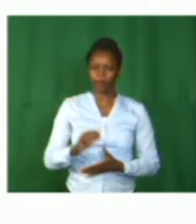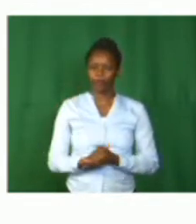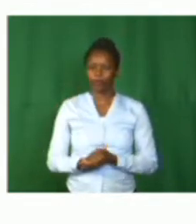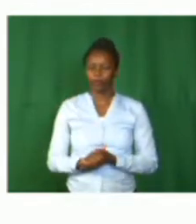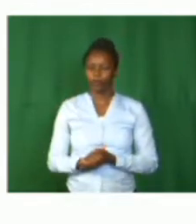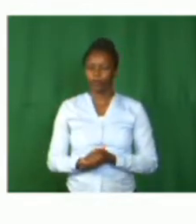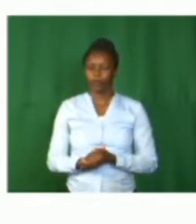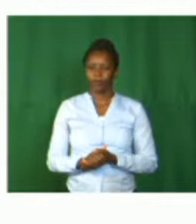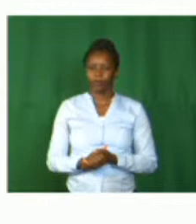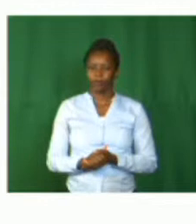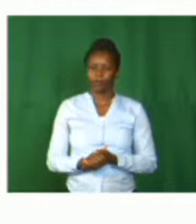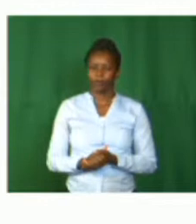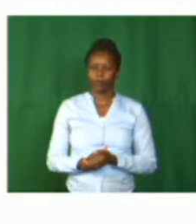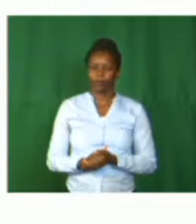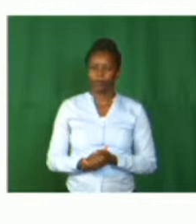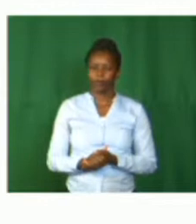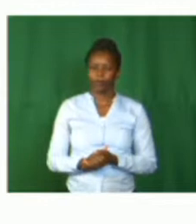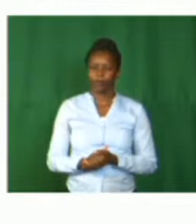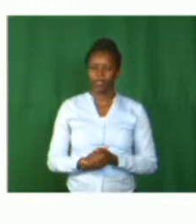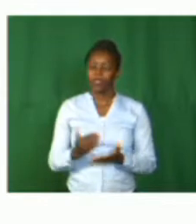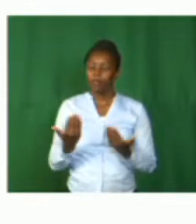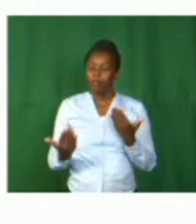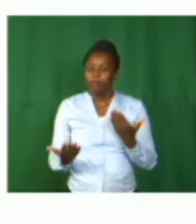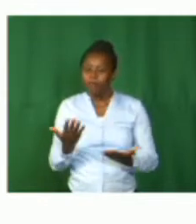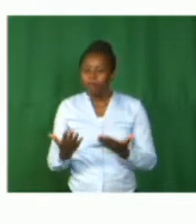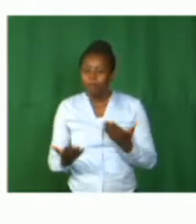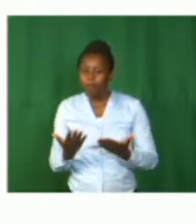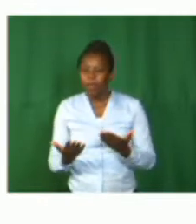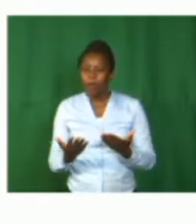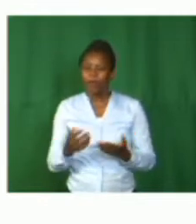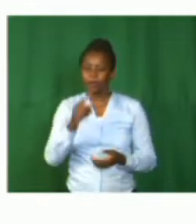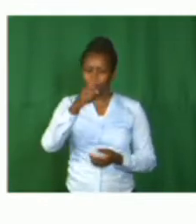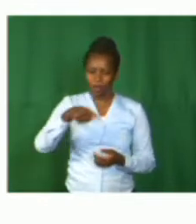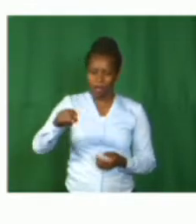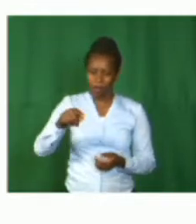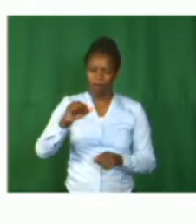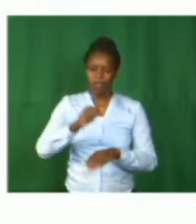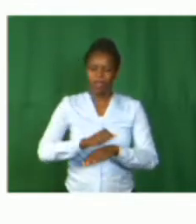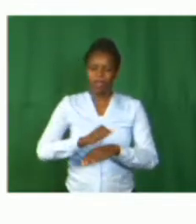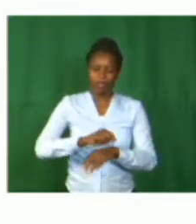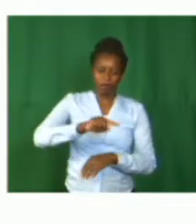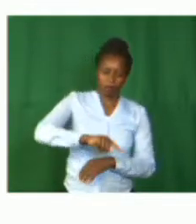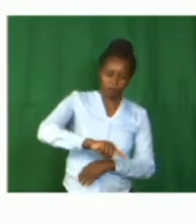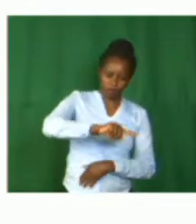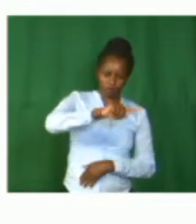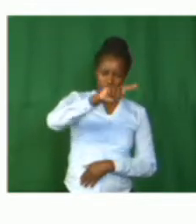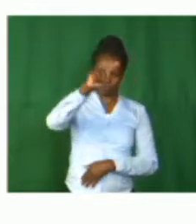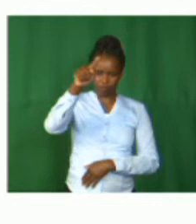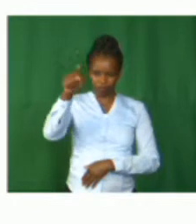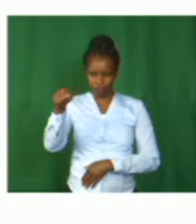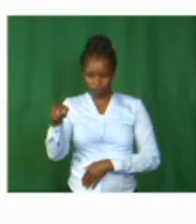is a parabola. Now it can face up or face down depending on the